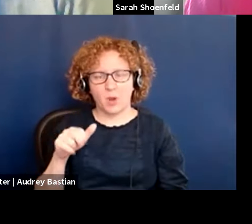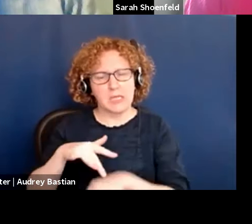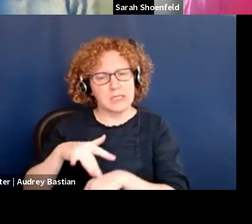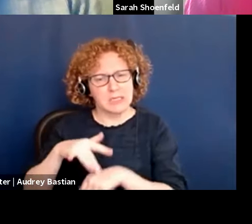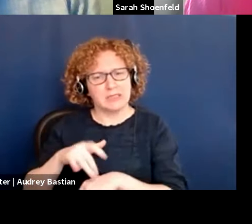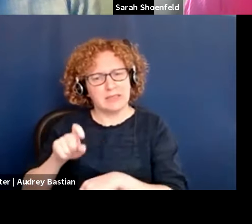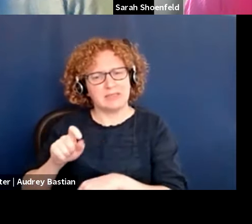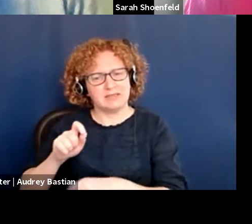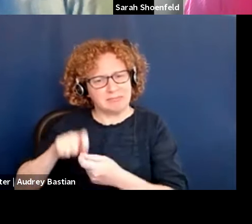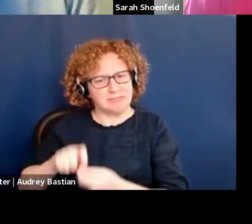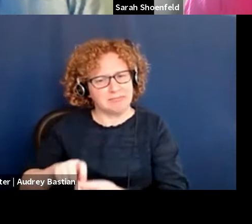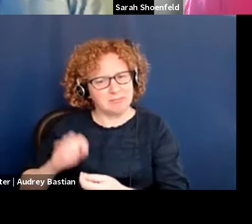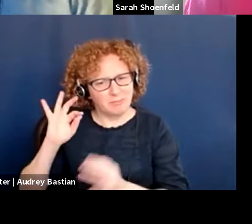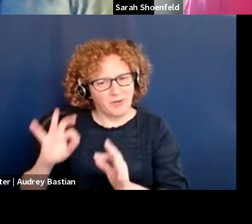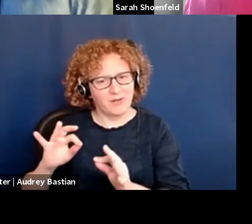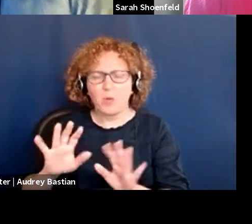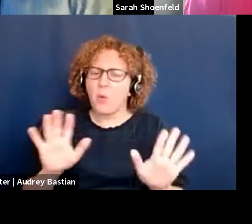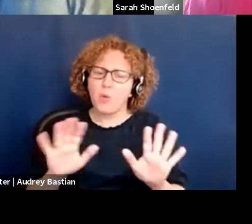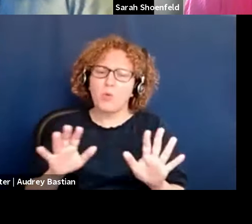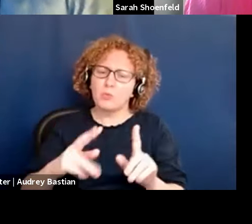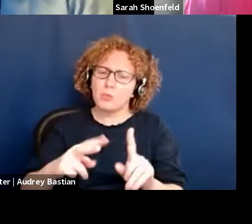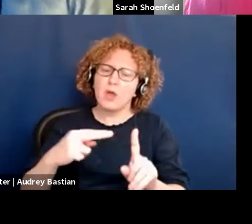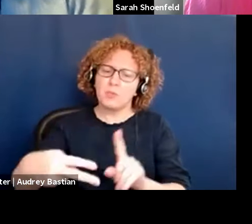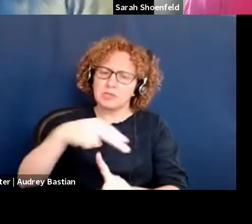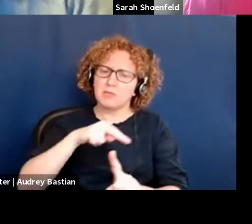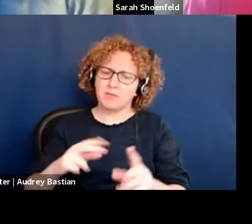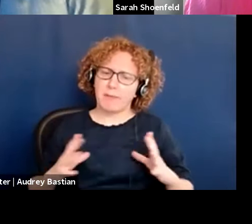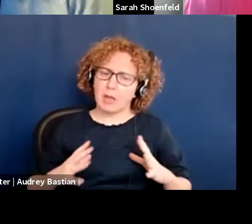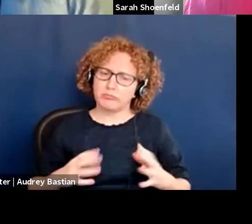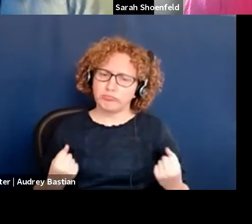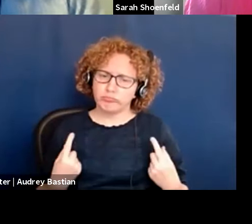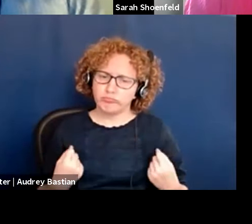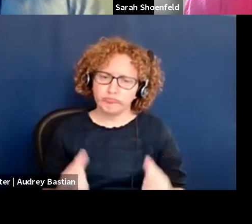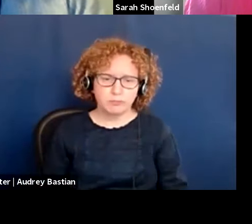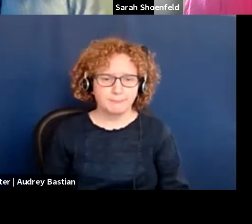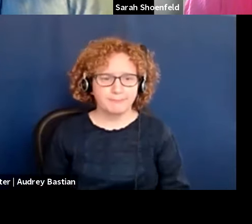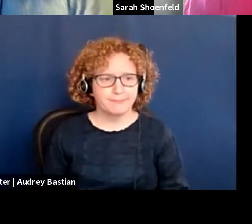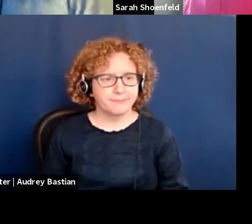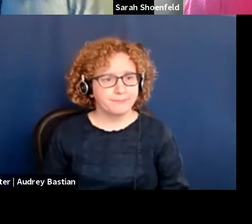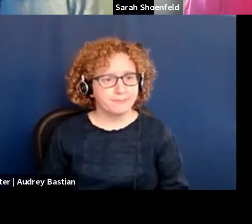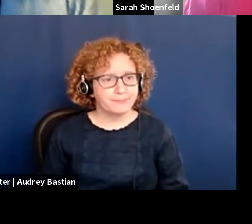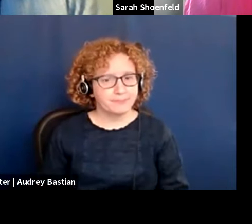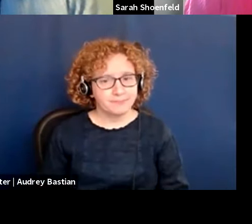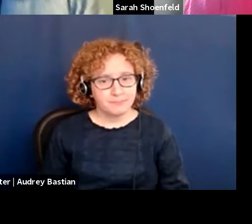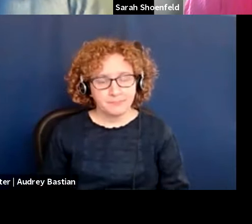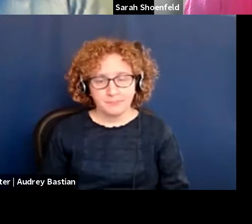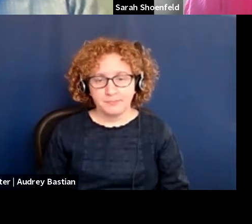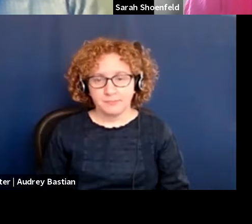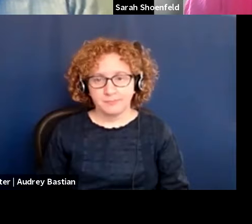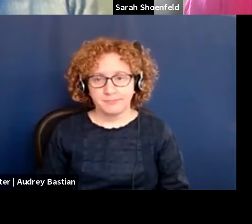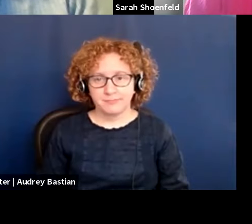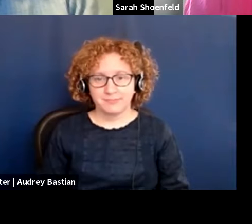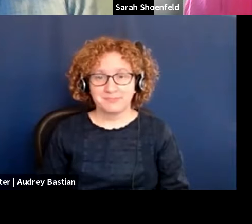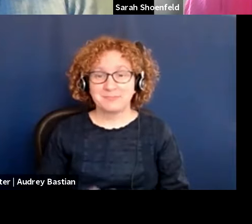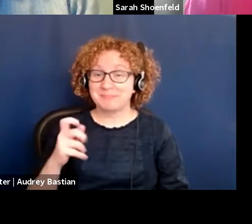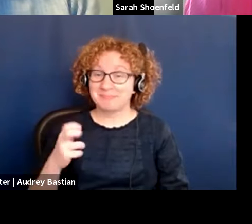Yeah, because it's your perceptions of, you know, what's happened. Well,